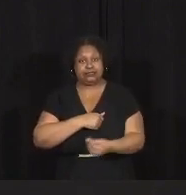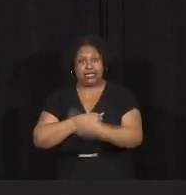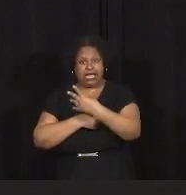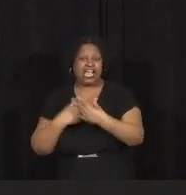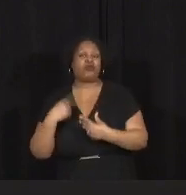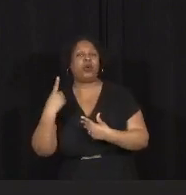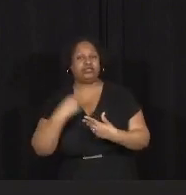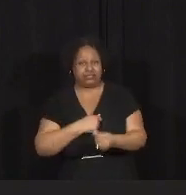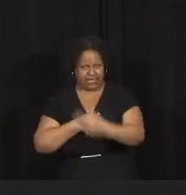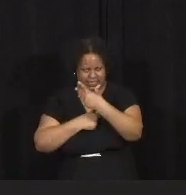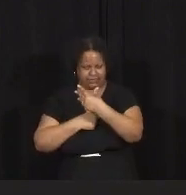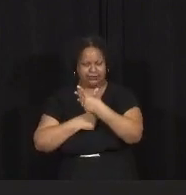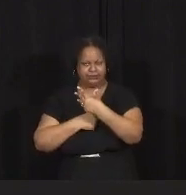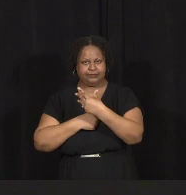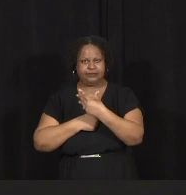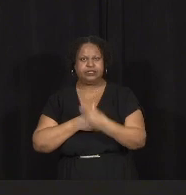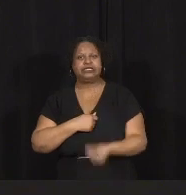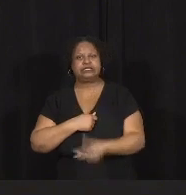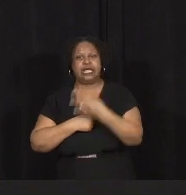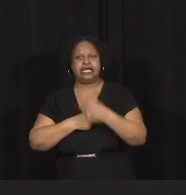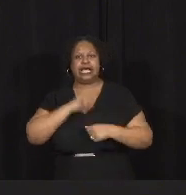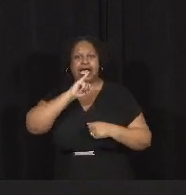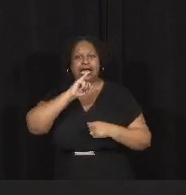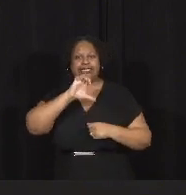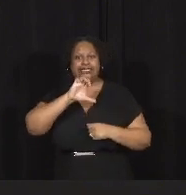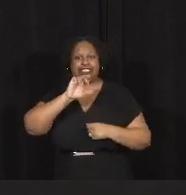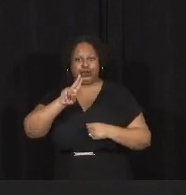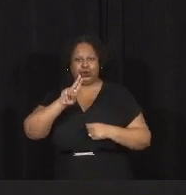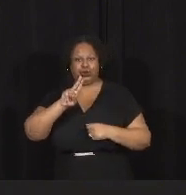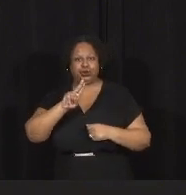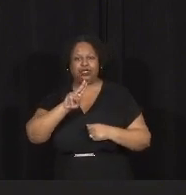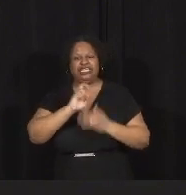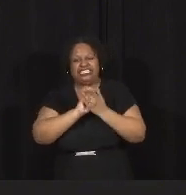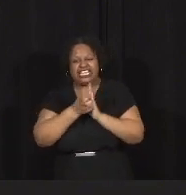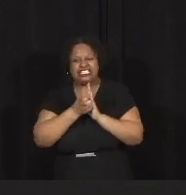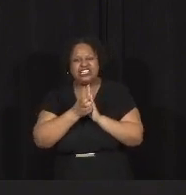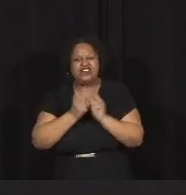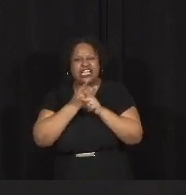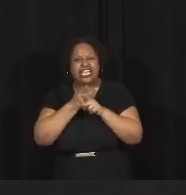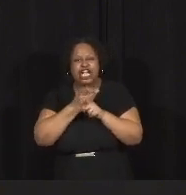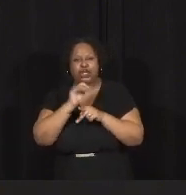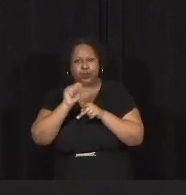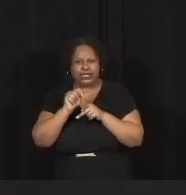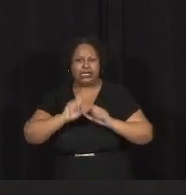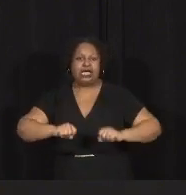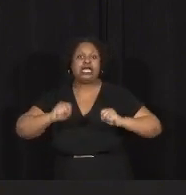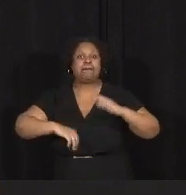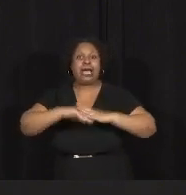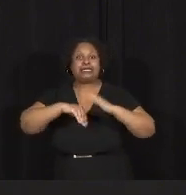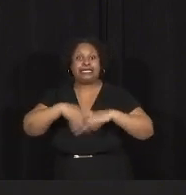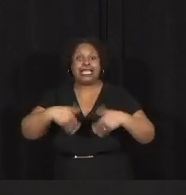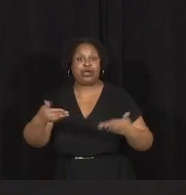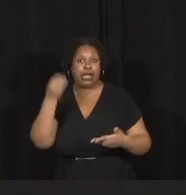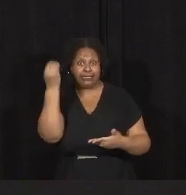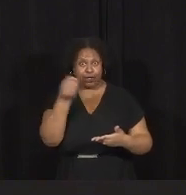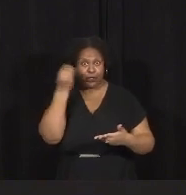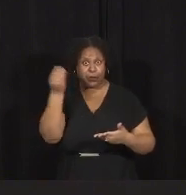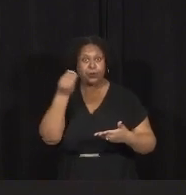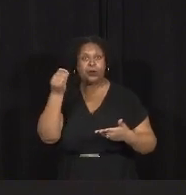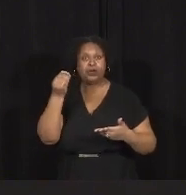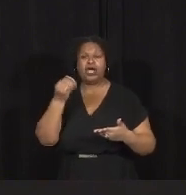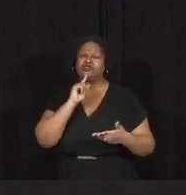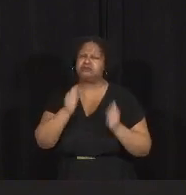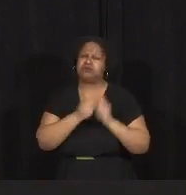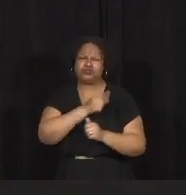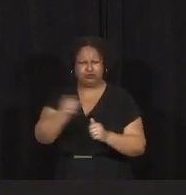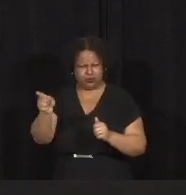on ICU capacity in Ontario. We use this slide as I think we all know. There are many different components